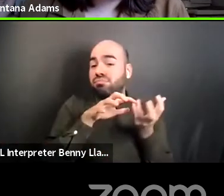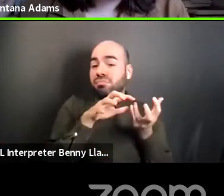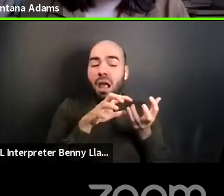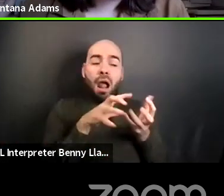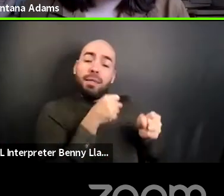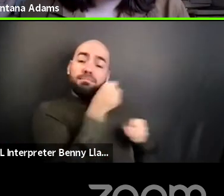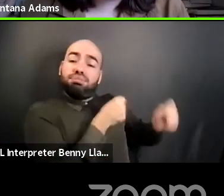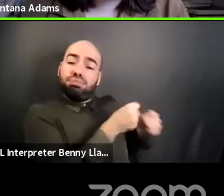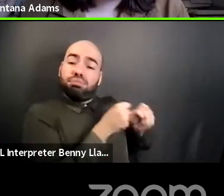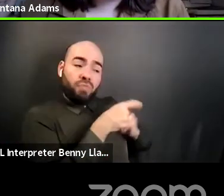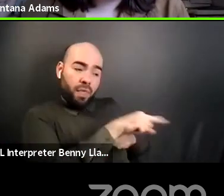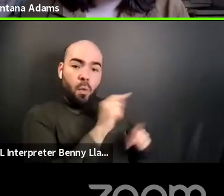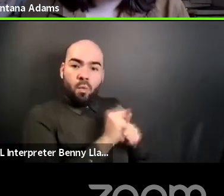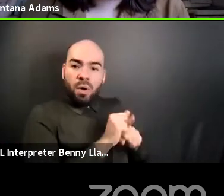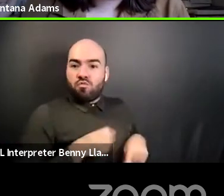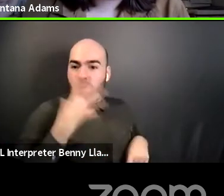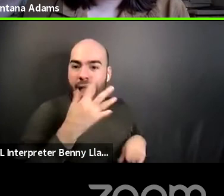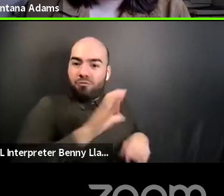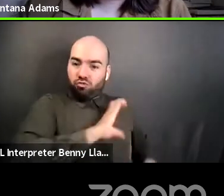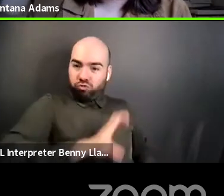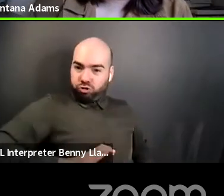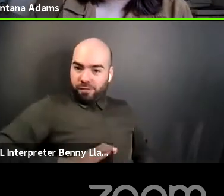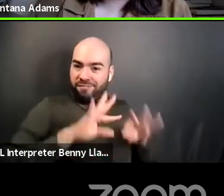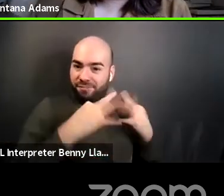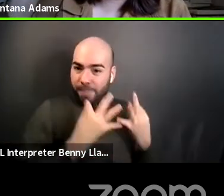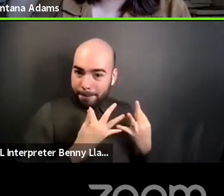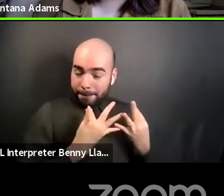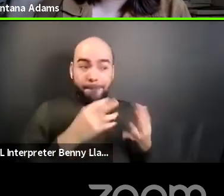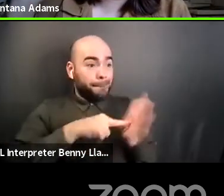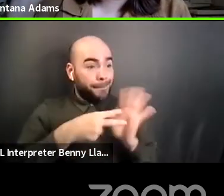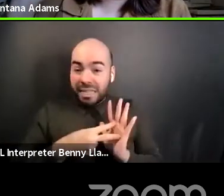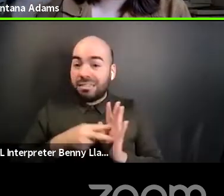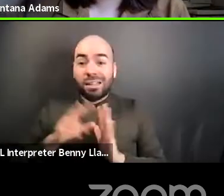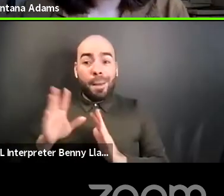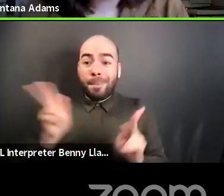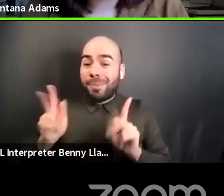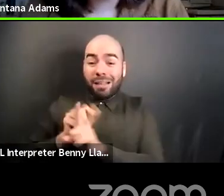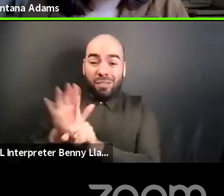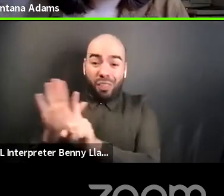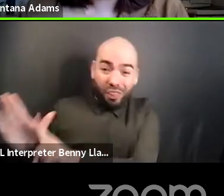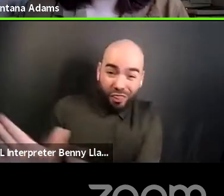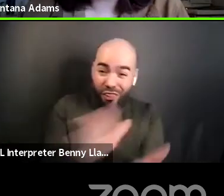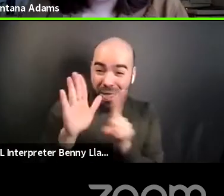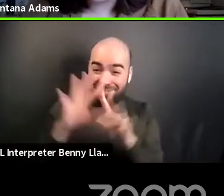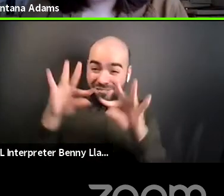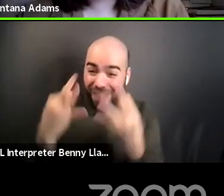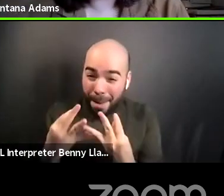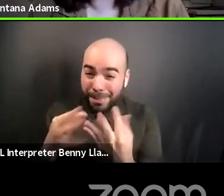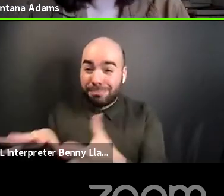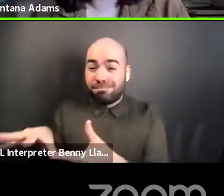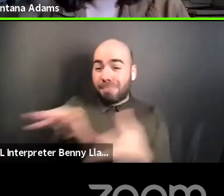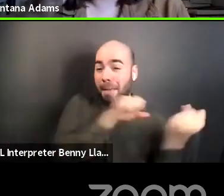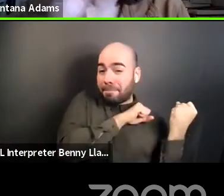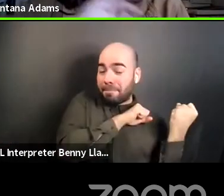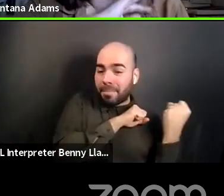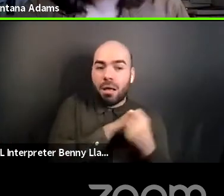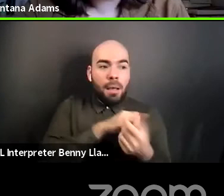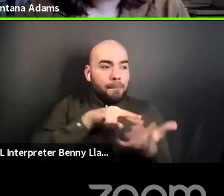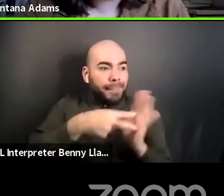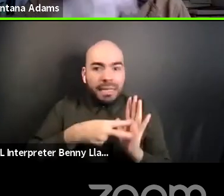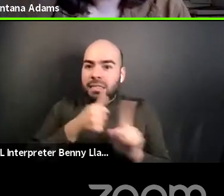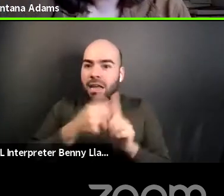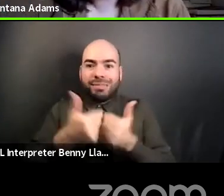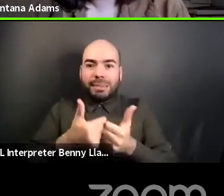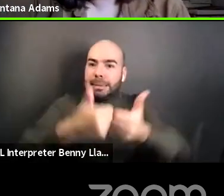so whenever there's so these people, they were then displaced into like more urban settings, away from the reserve, away from, you know,